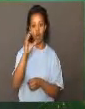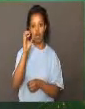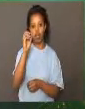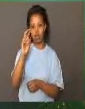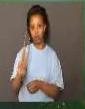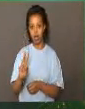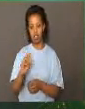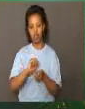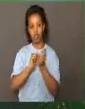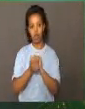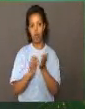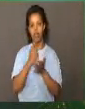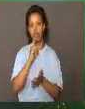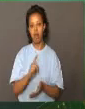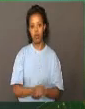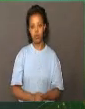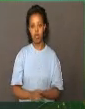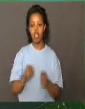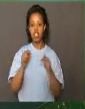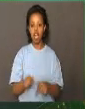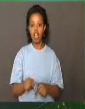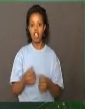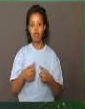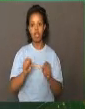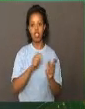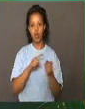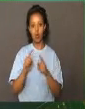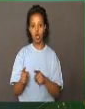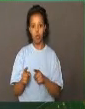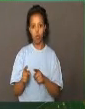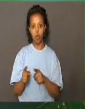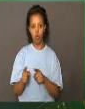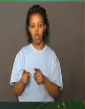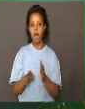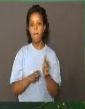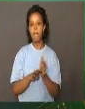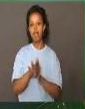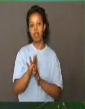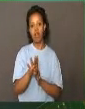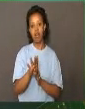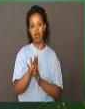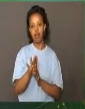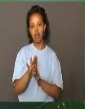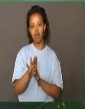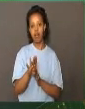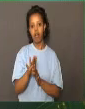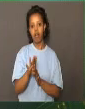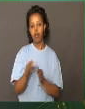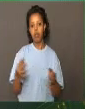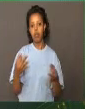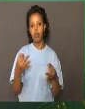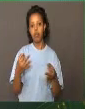Today, we will continue to look at the ways bacteria are used